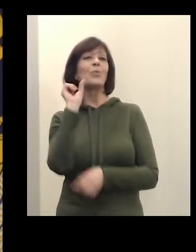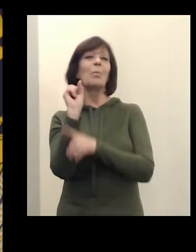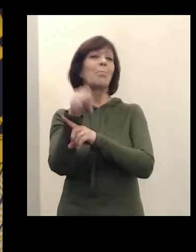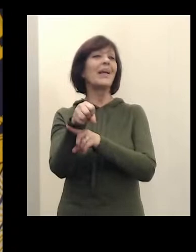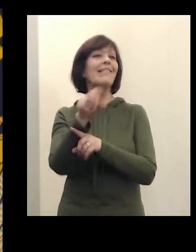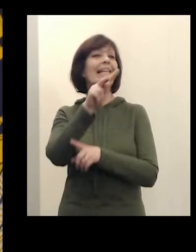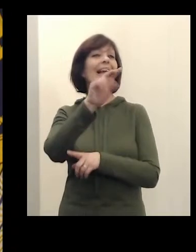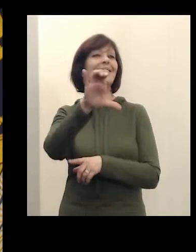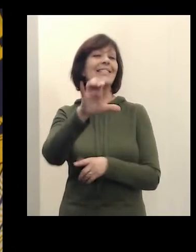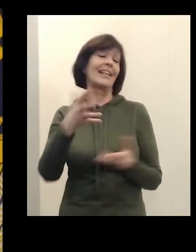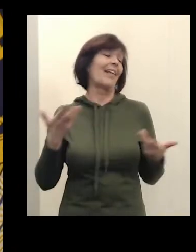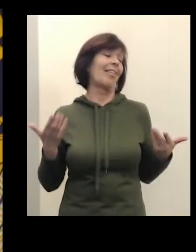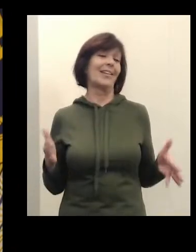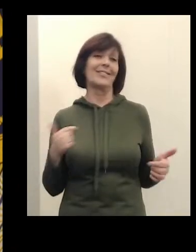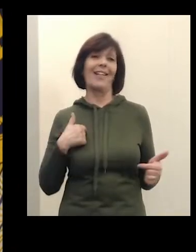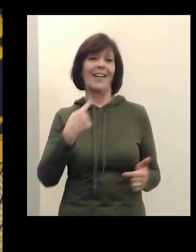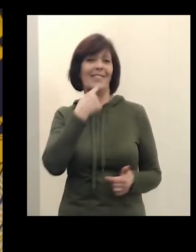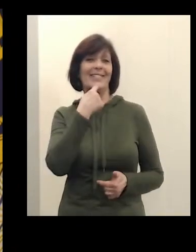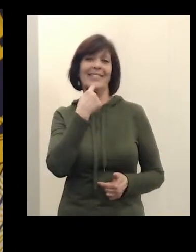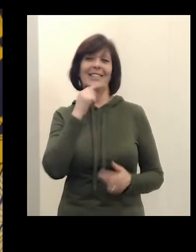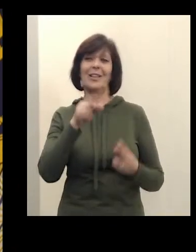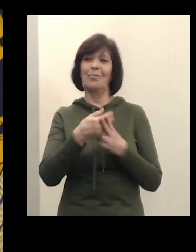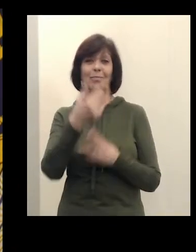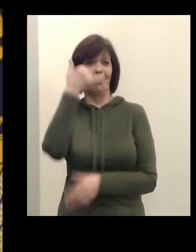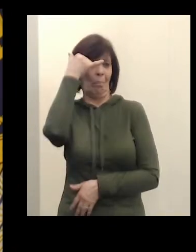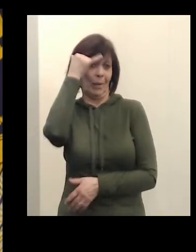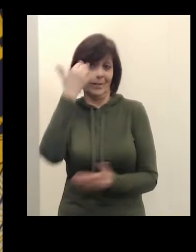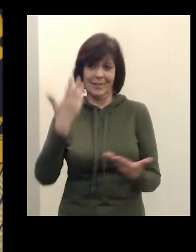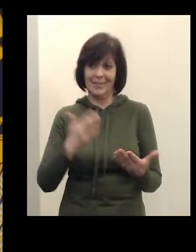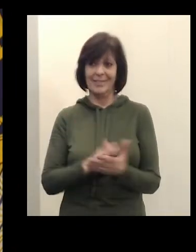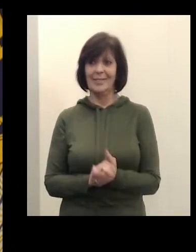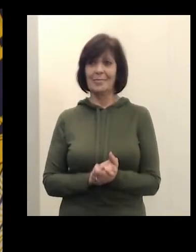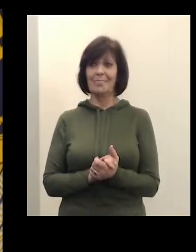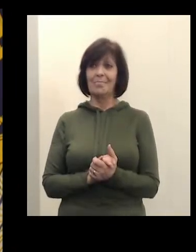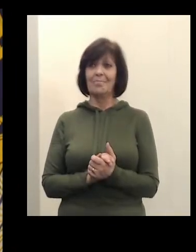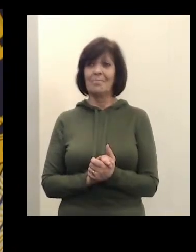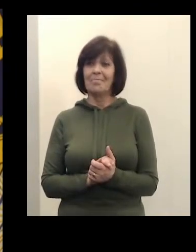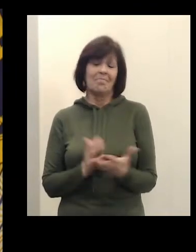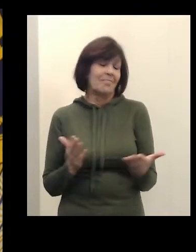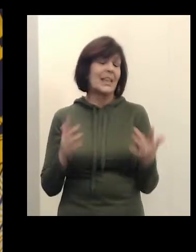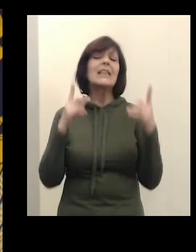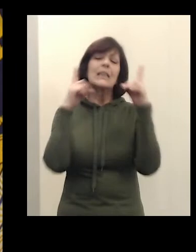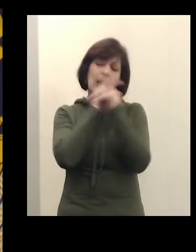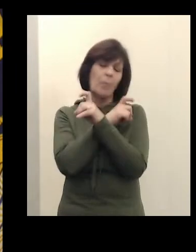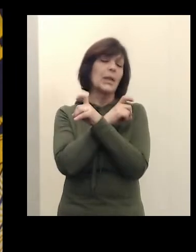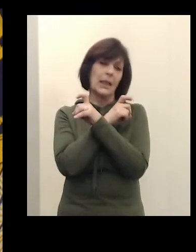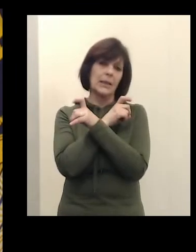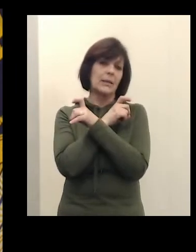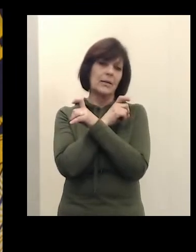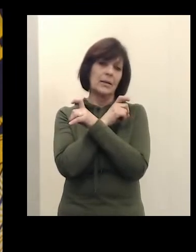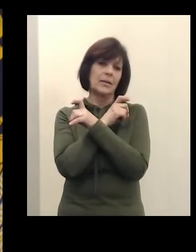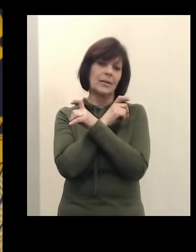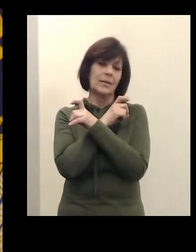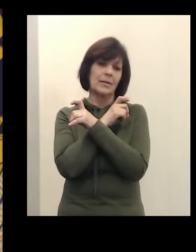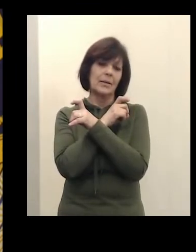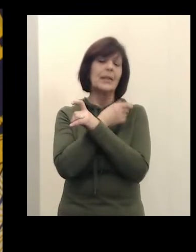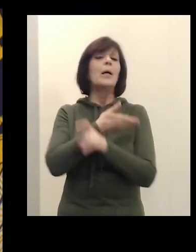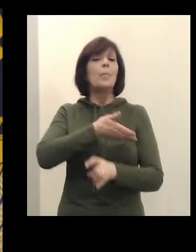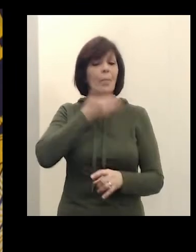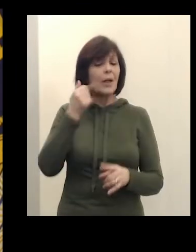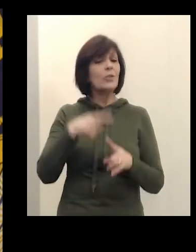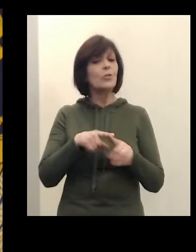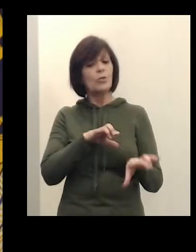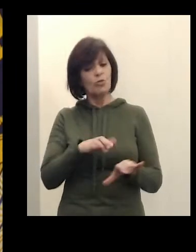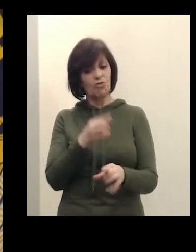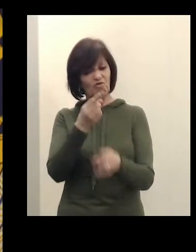all I'm going to add with regards to the negotiations. As I said, it's a complicated transaction, and it's better to get it right than to just